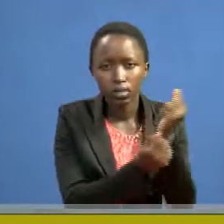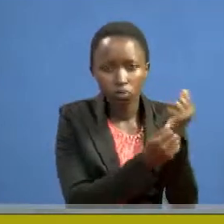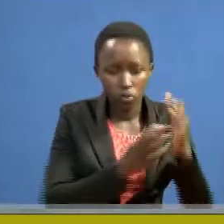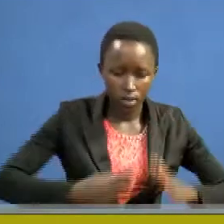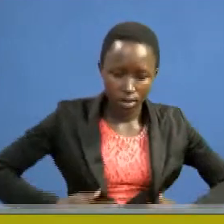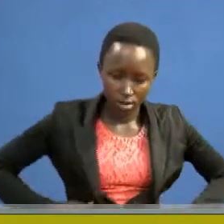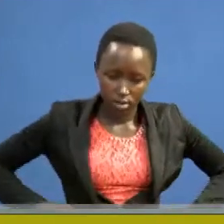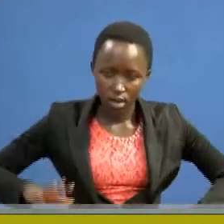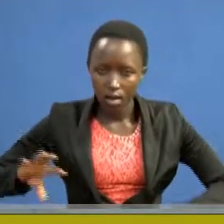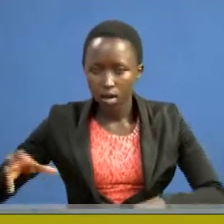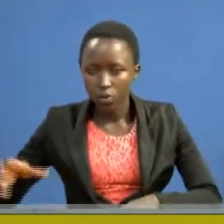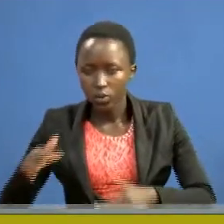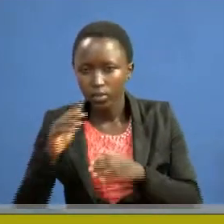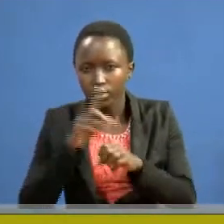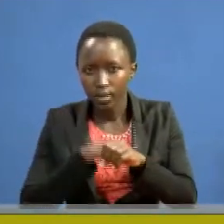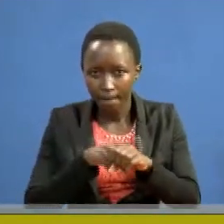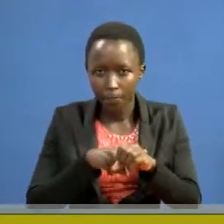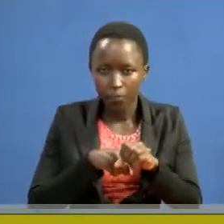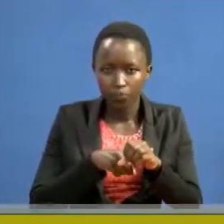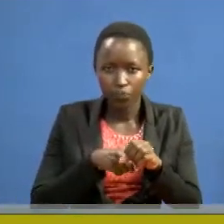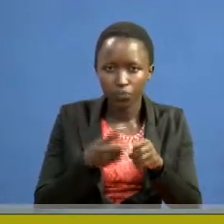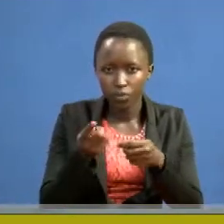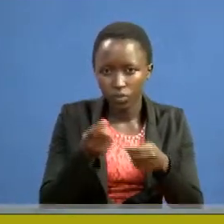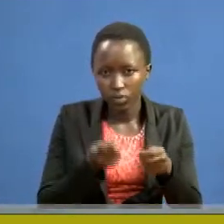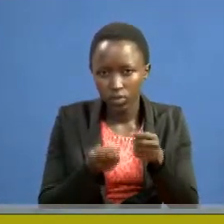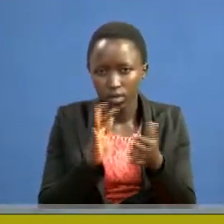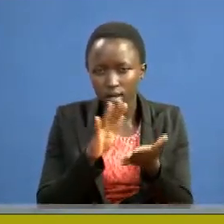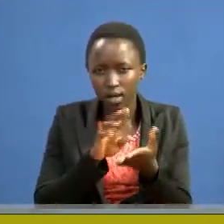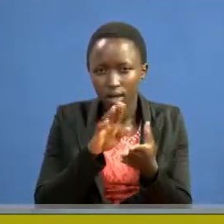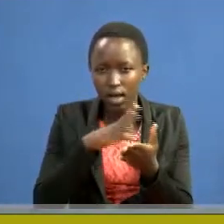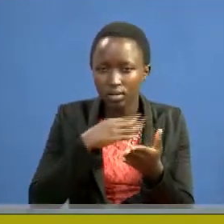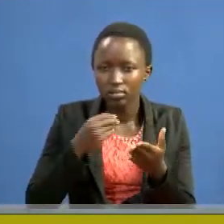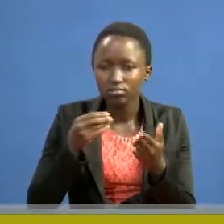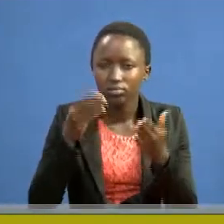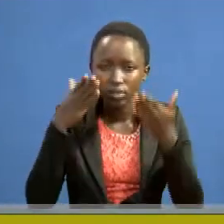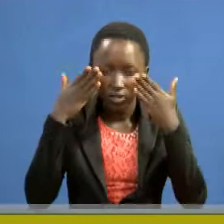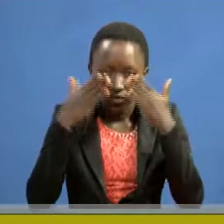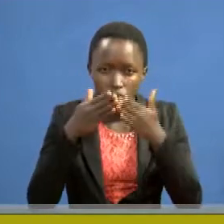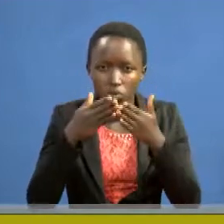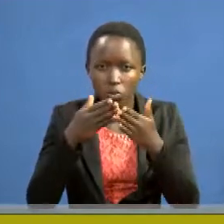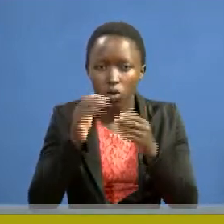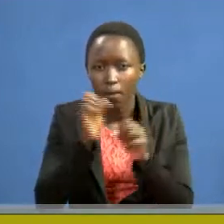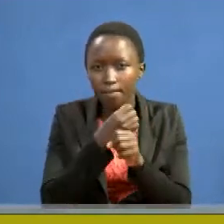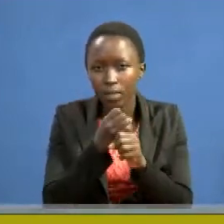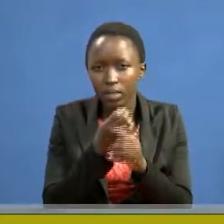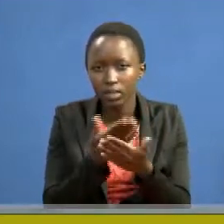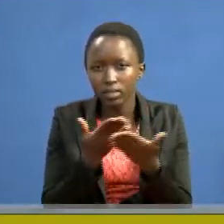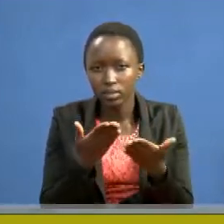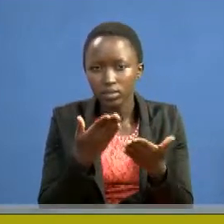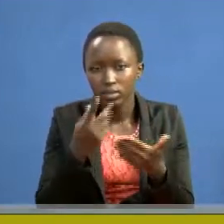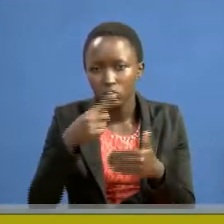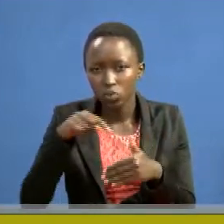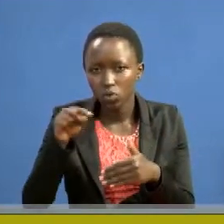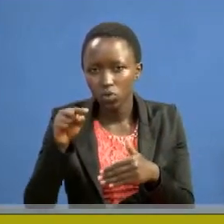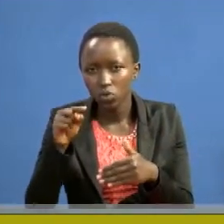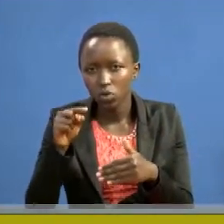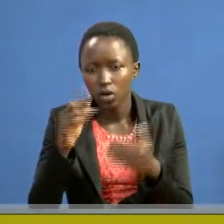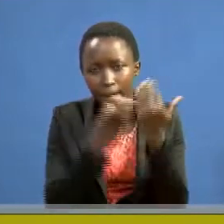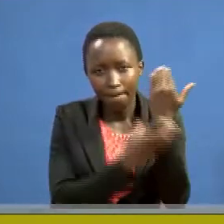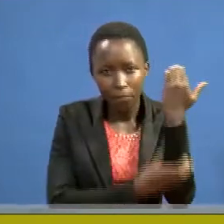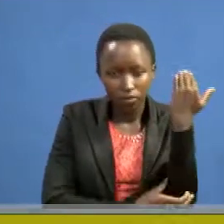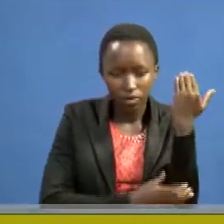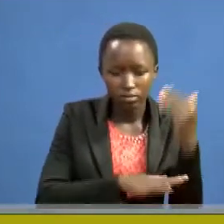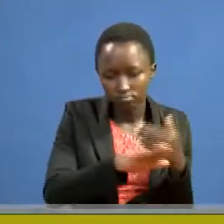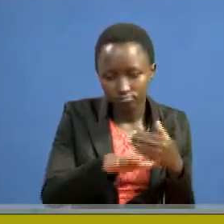Garissa mkono ili kudhibiti na kuzingatia na kurekebisha masuala yanayochangia umaskini